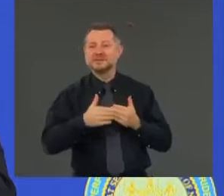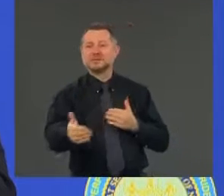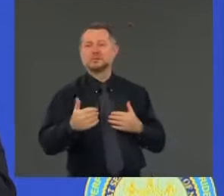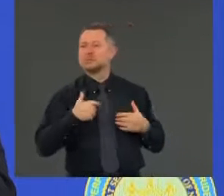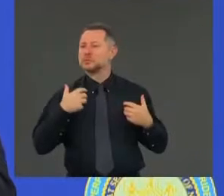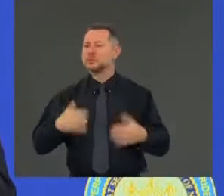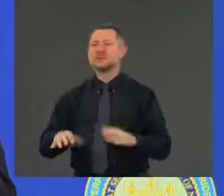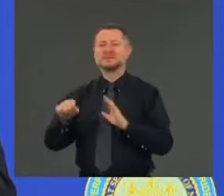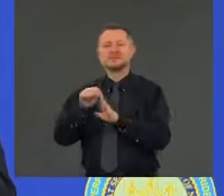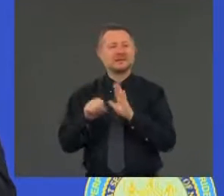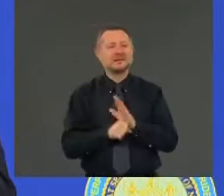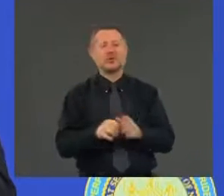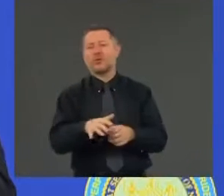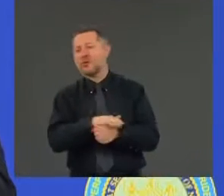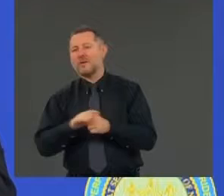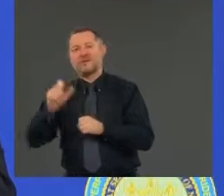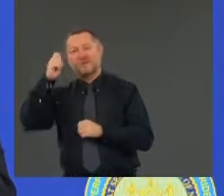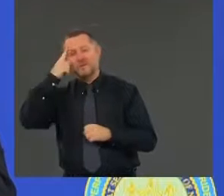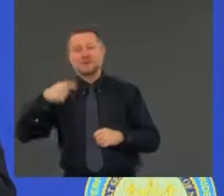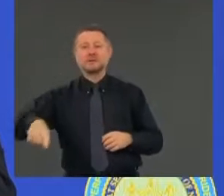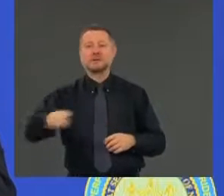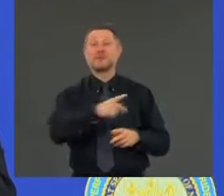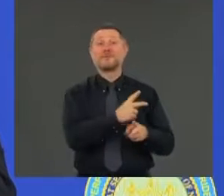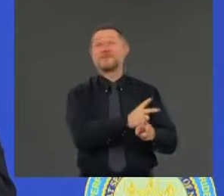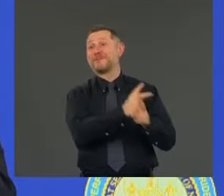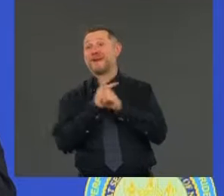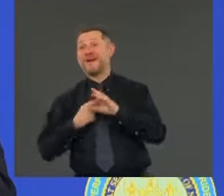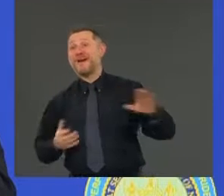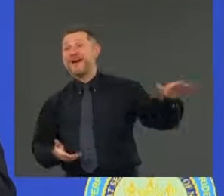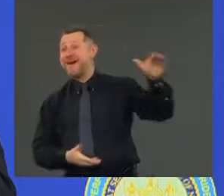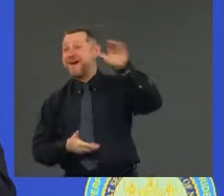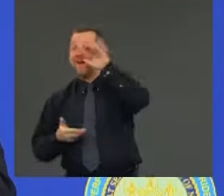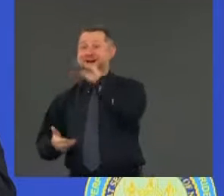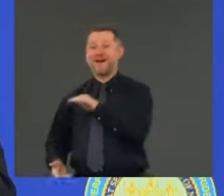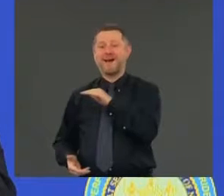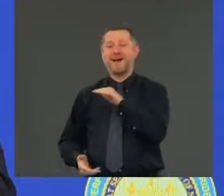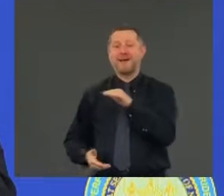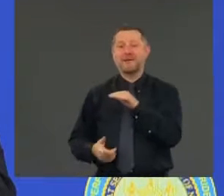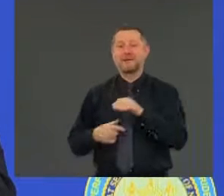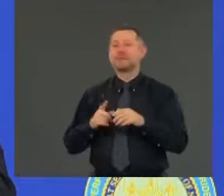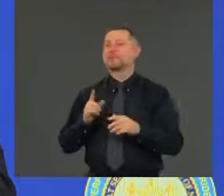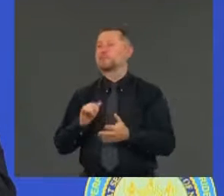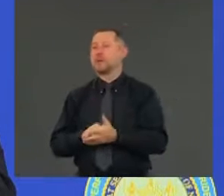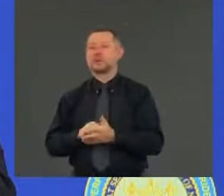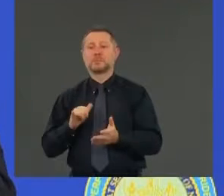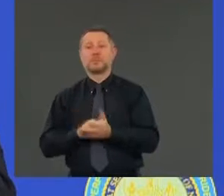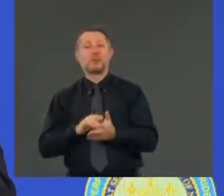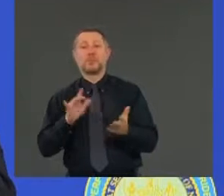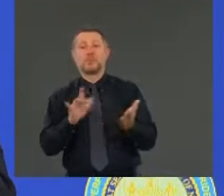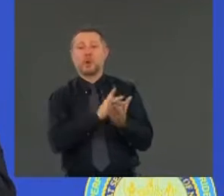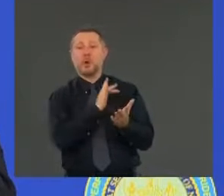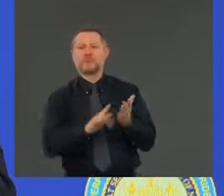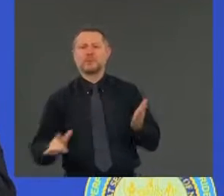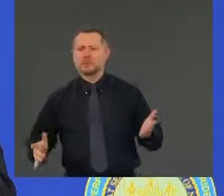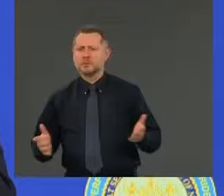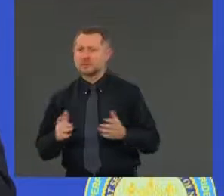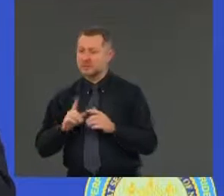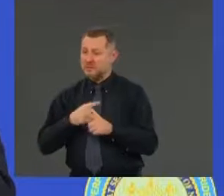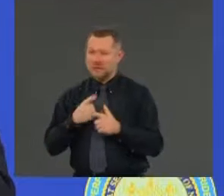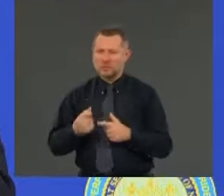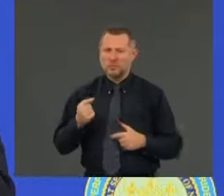government borrows so much money that they can't repay it, and then you have to start to